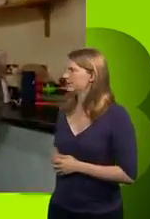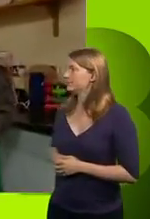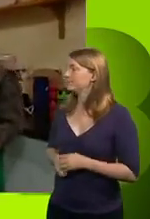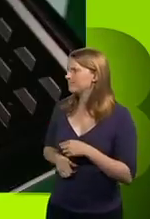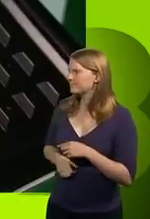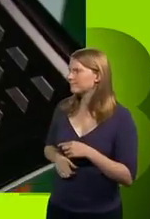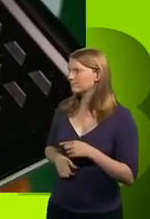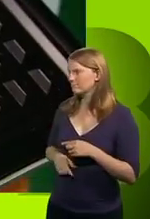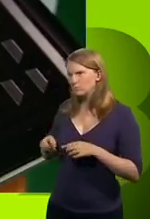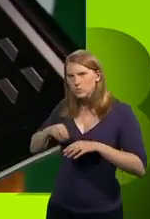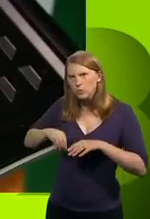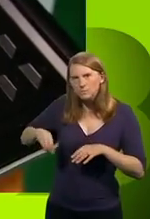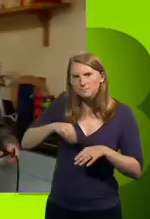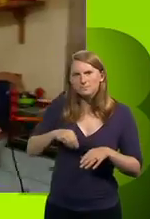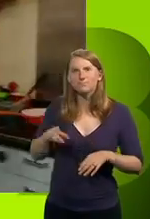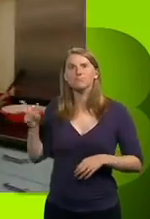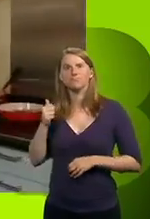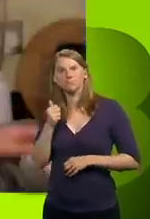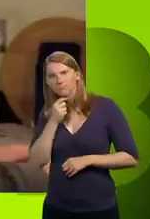What could you make with this? Really small ice cubes?